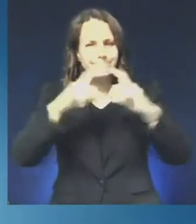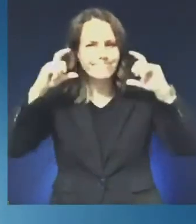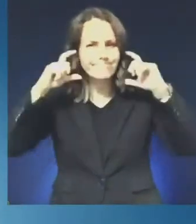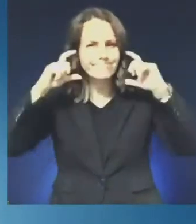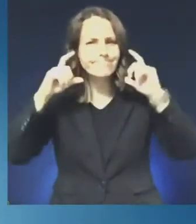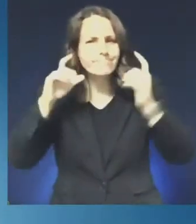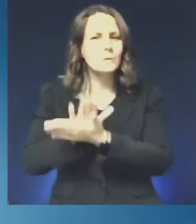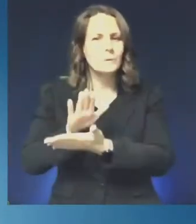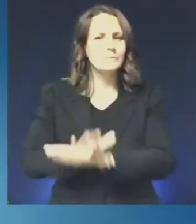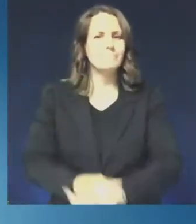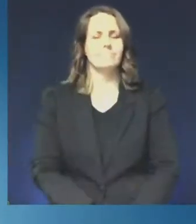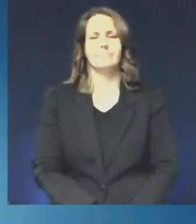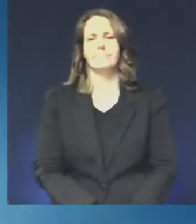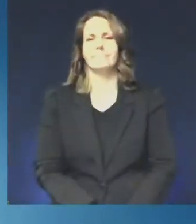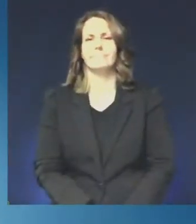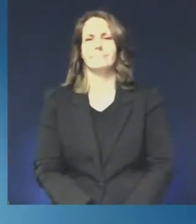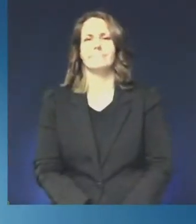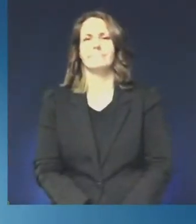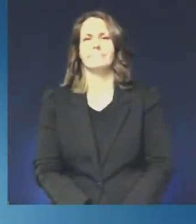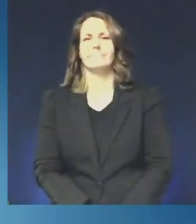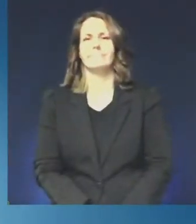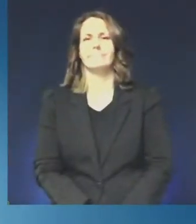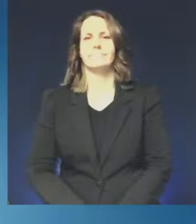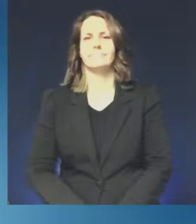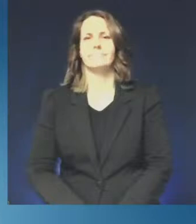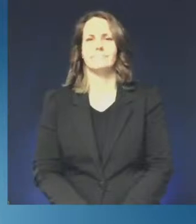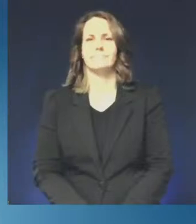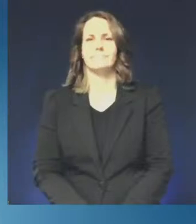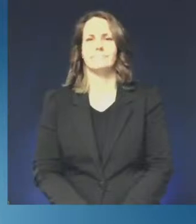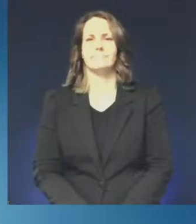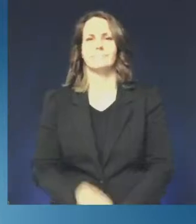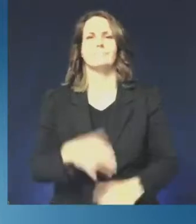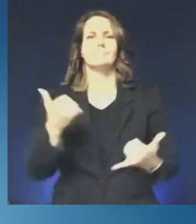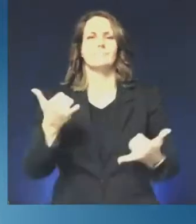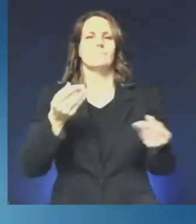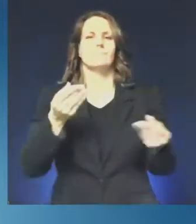from Fox 11 in Green Bay. Brian?